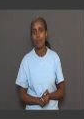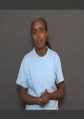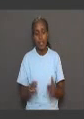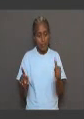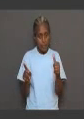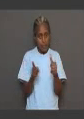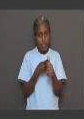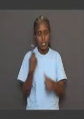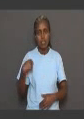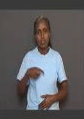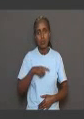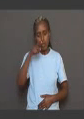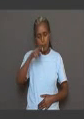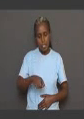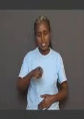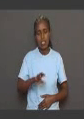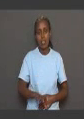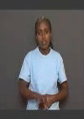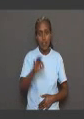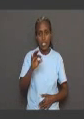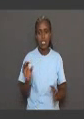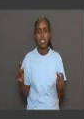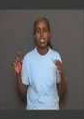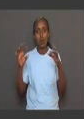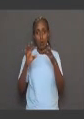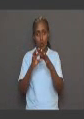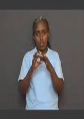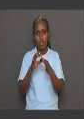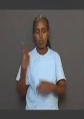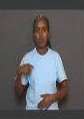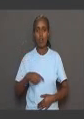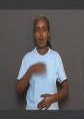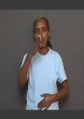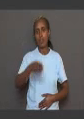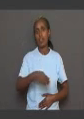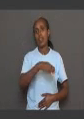First, we must find the coordinates for our graph.